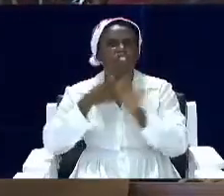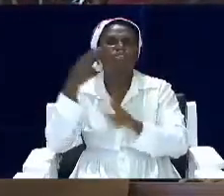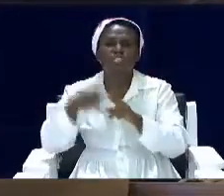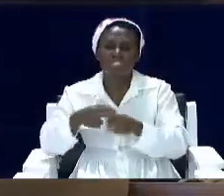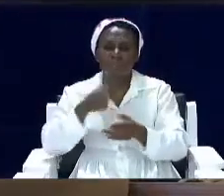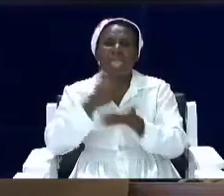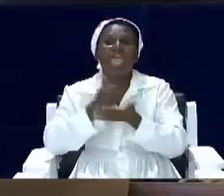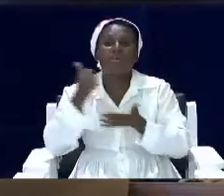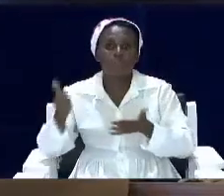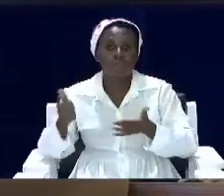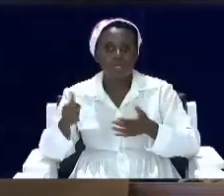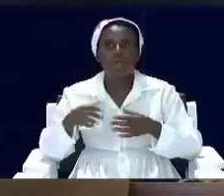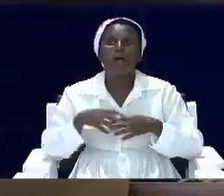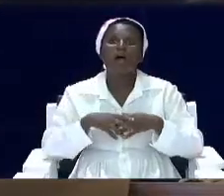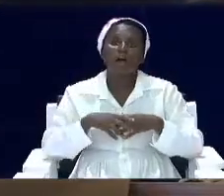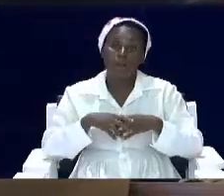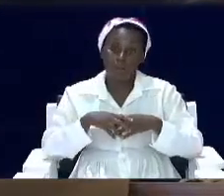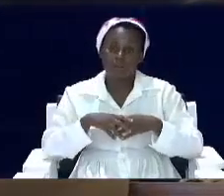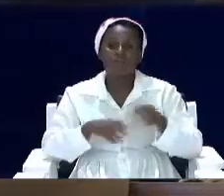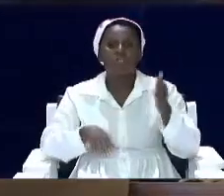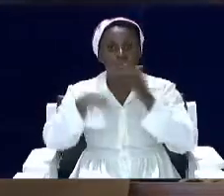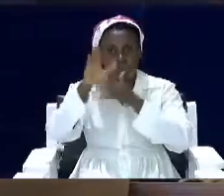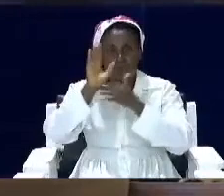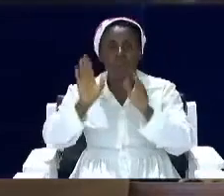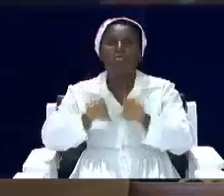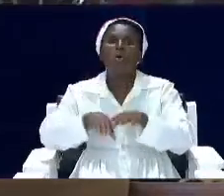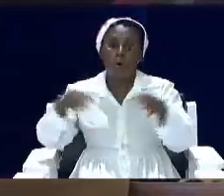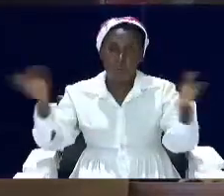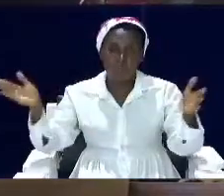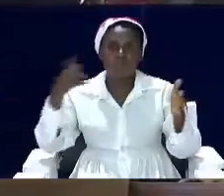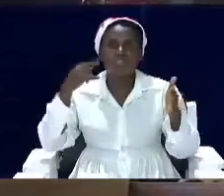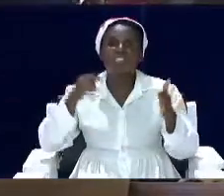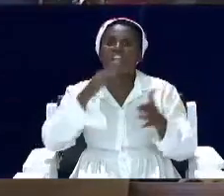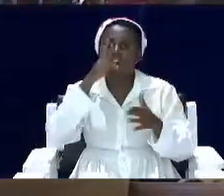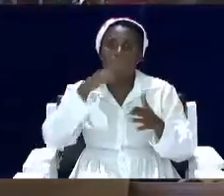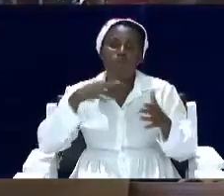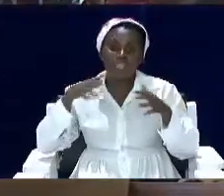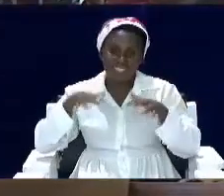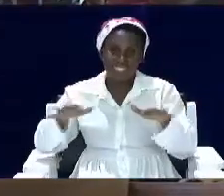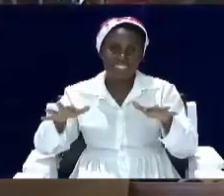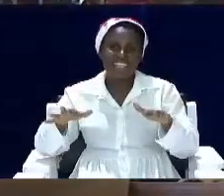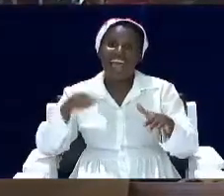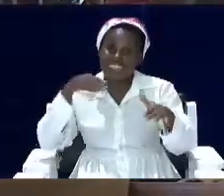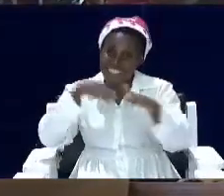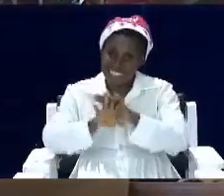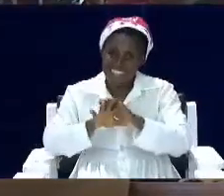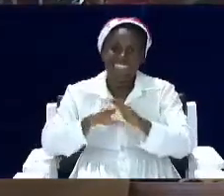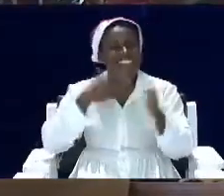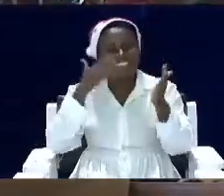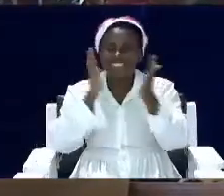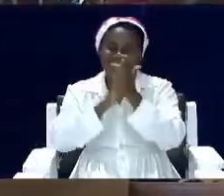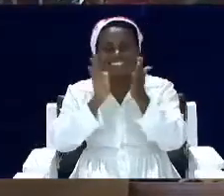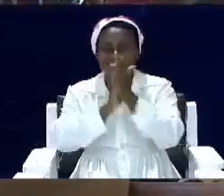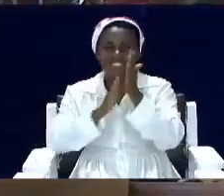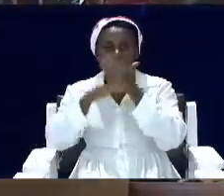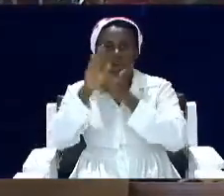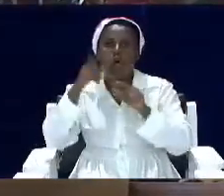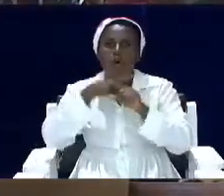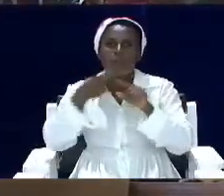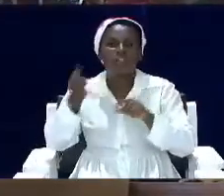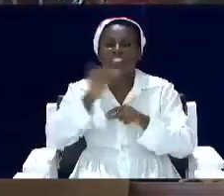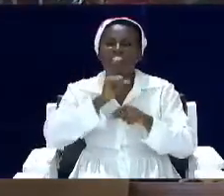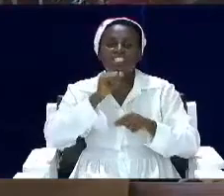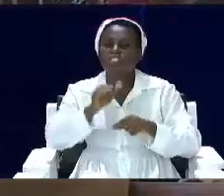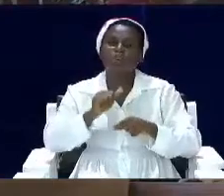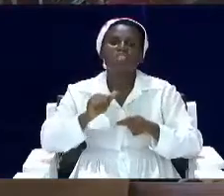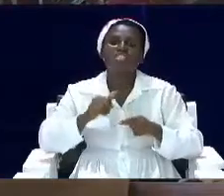Then God opened the Red Sea. They got through. They praised God. But they did not apologize for